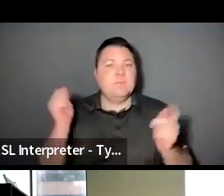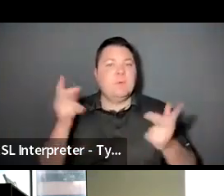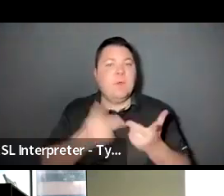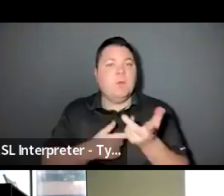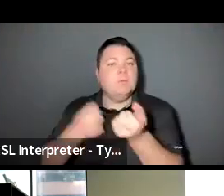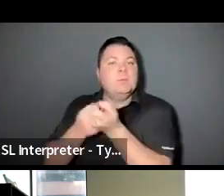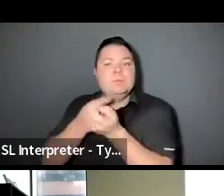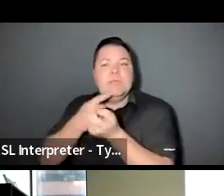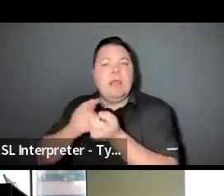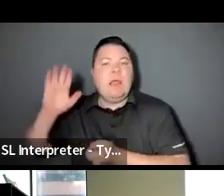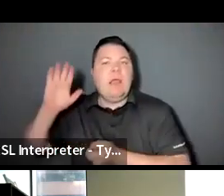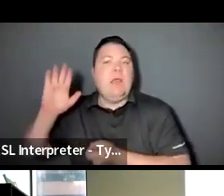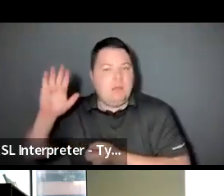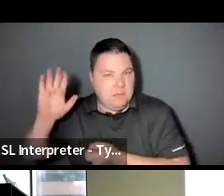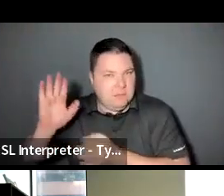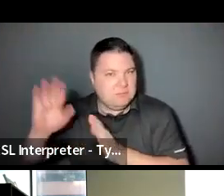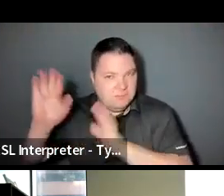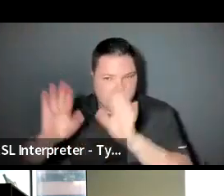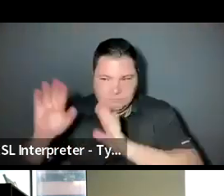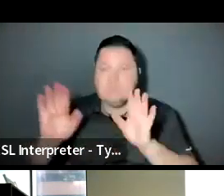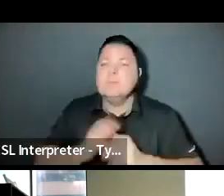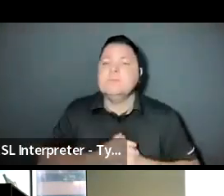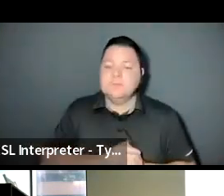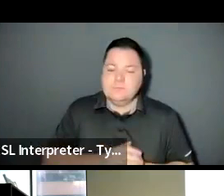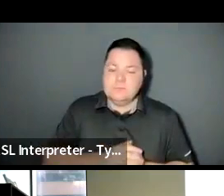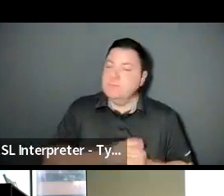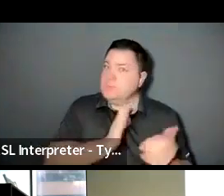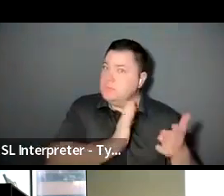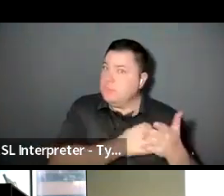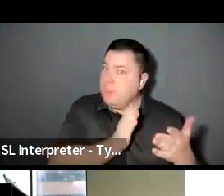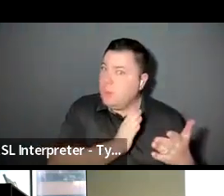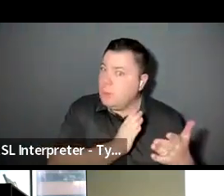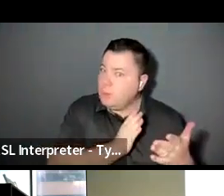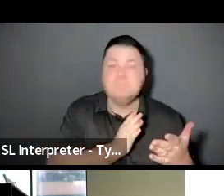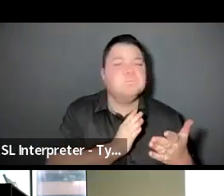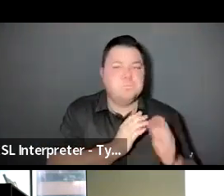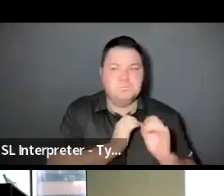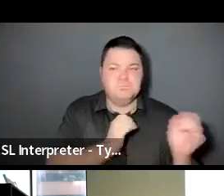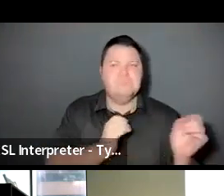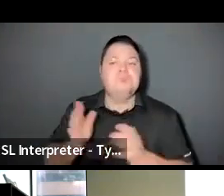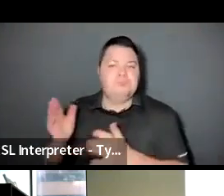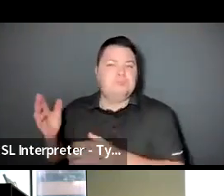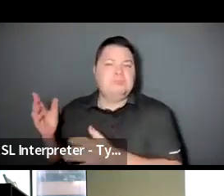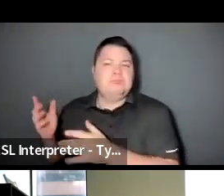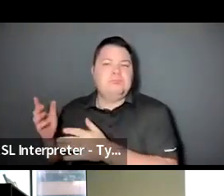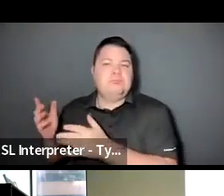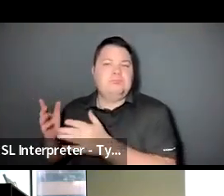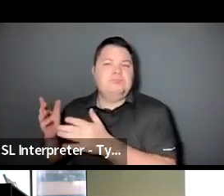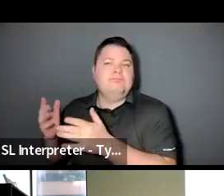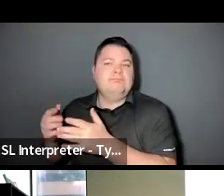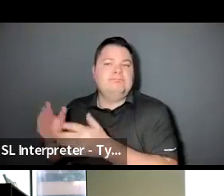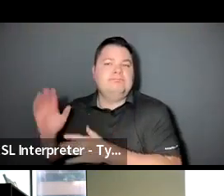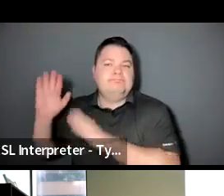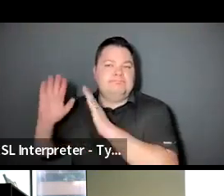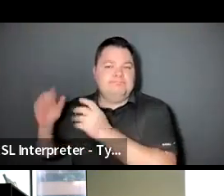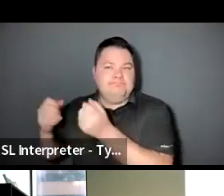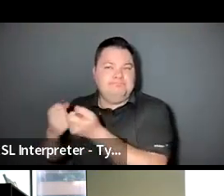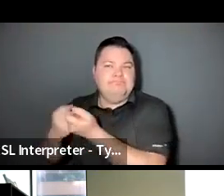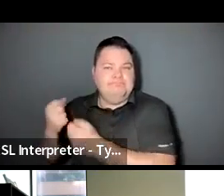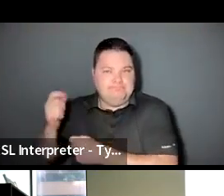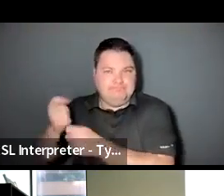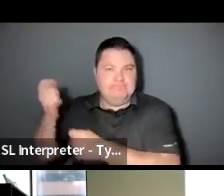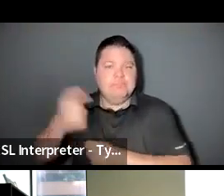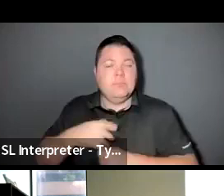aye. Aye. Aye. Aye. Opposed, ayes have it. Next, I need approval of the minutes of